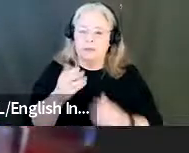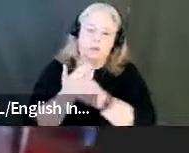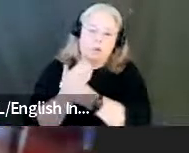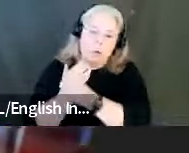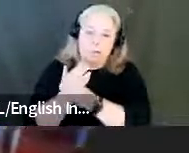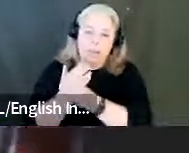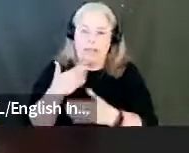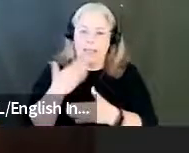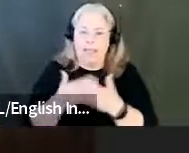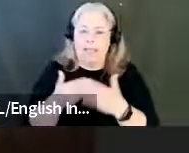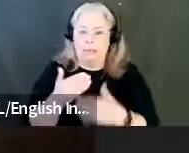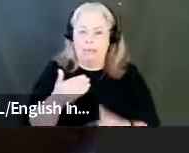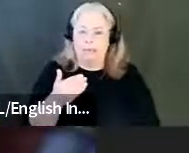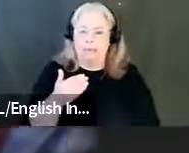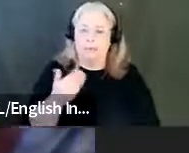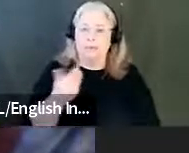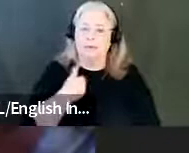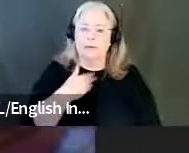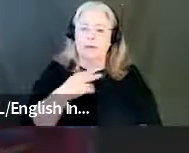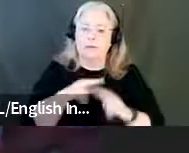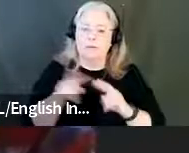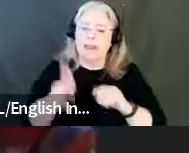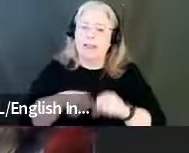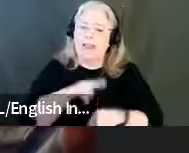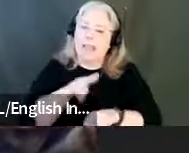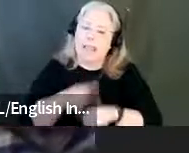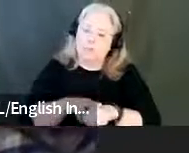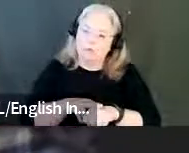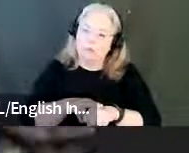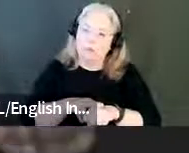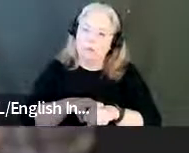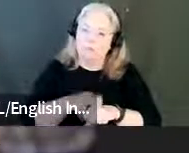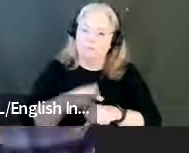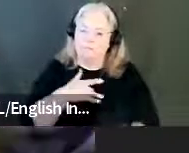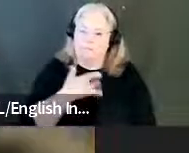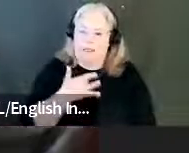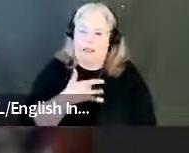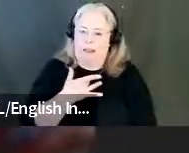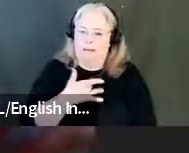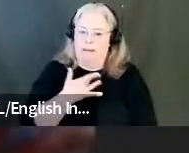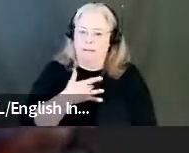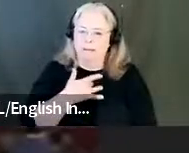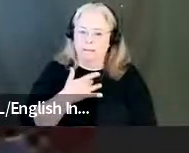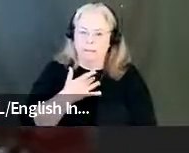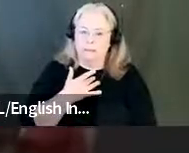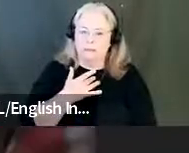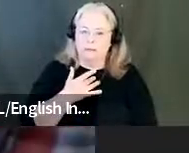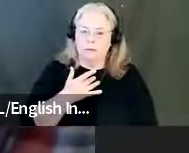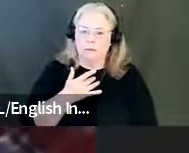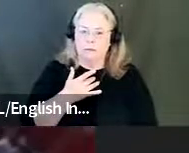hand and it gives me a very natural feel